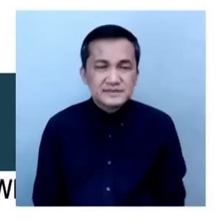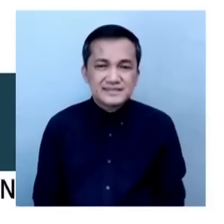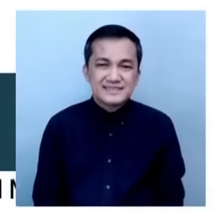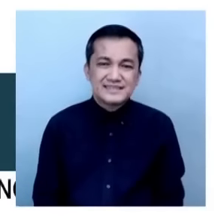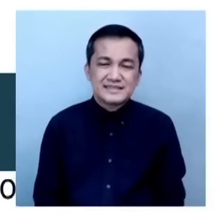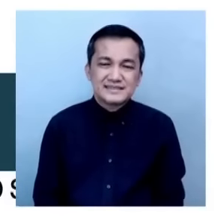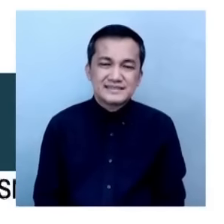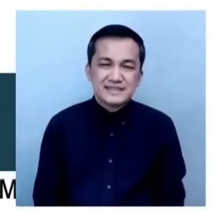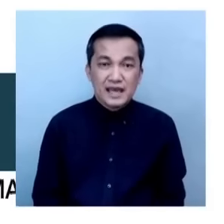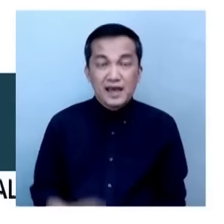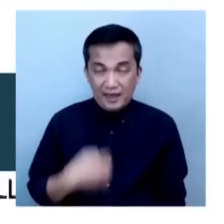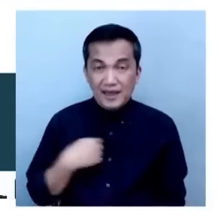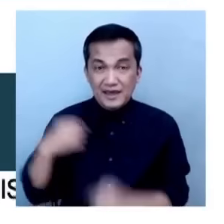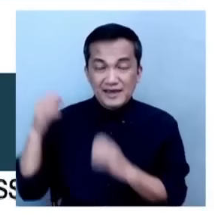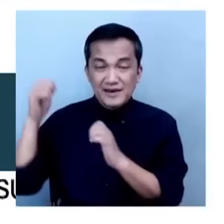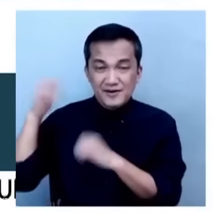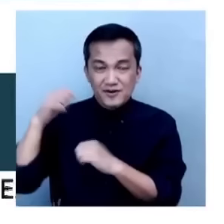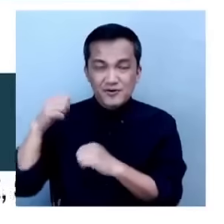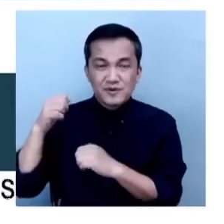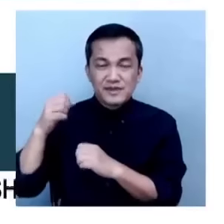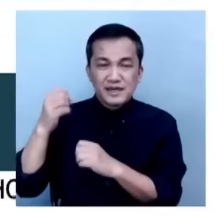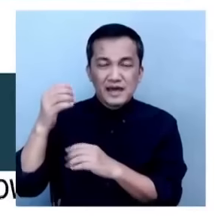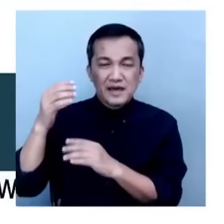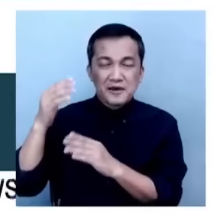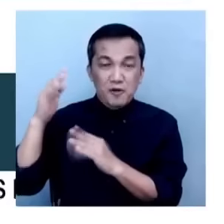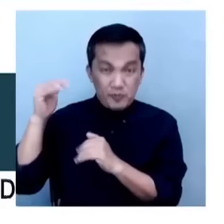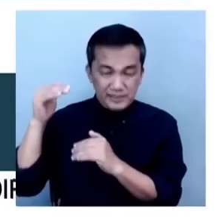I'm hoping that they already get the message